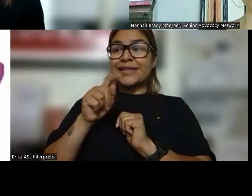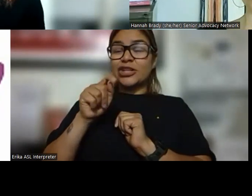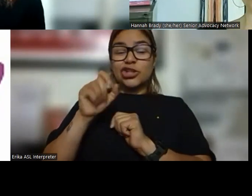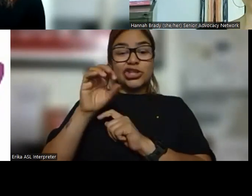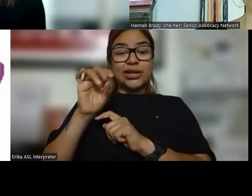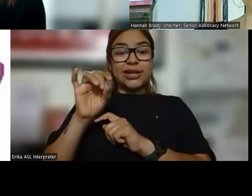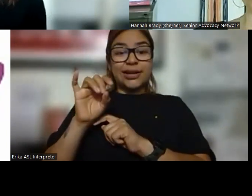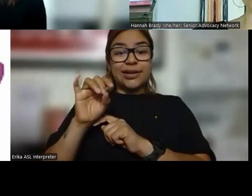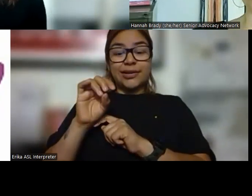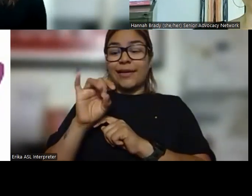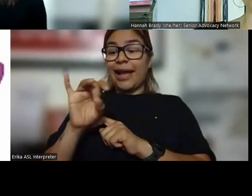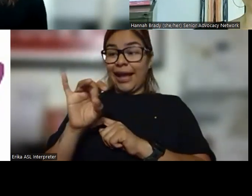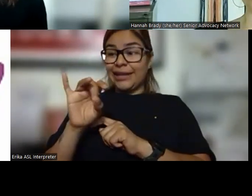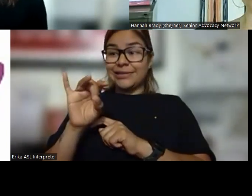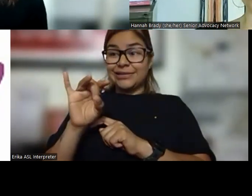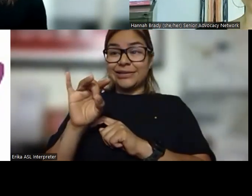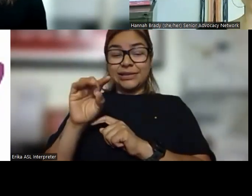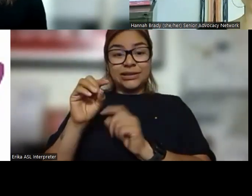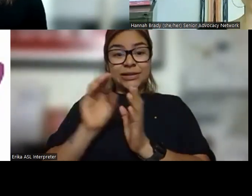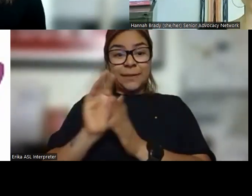or complex